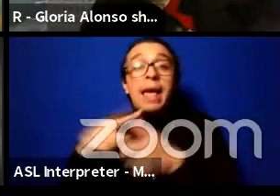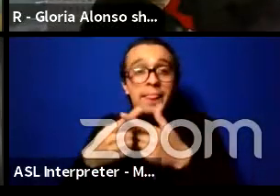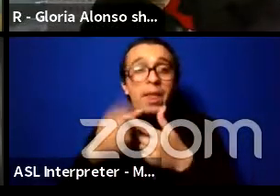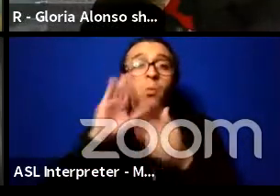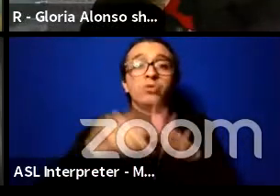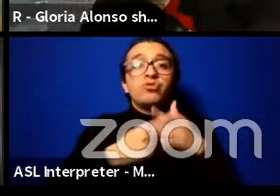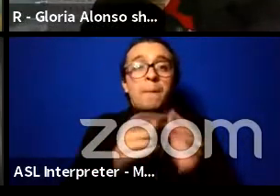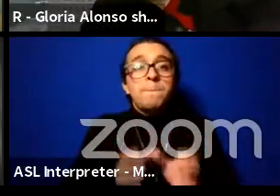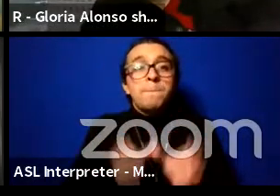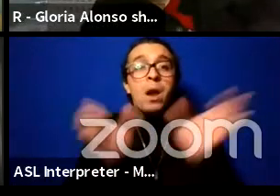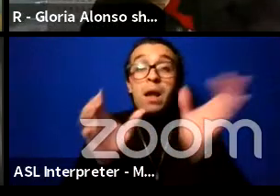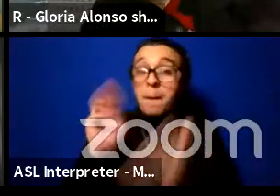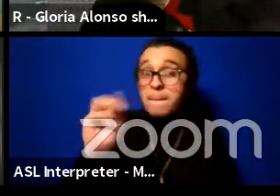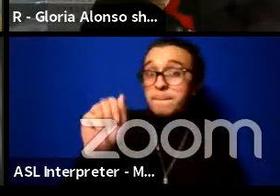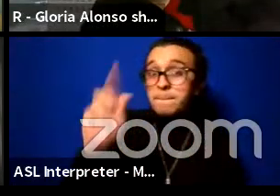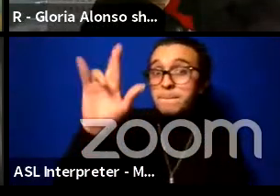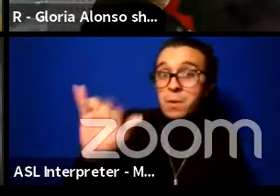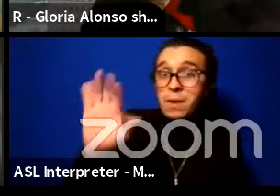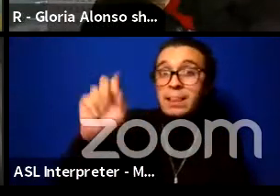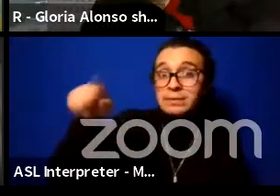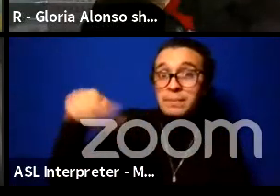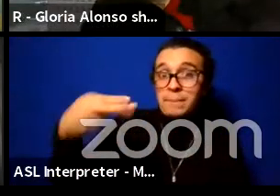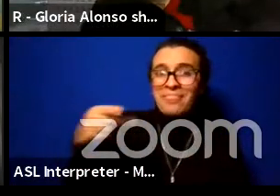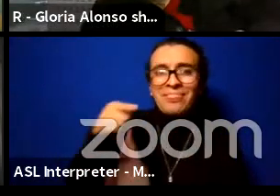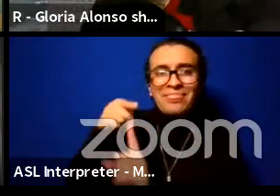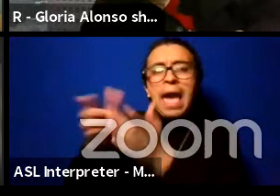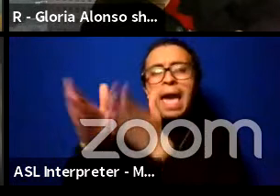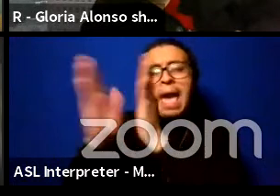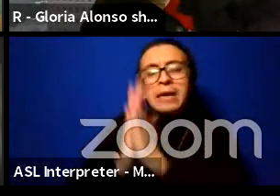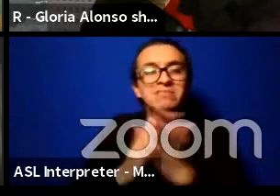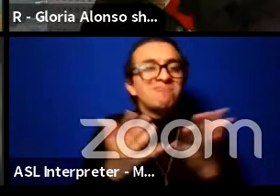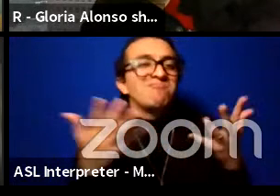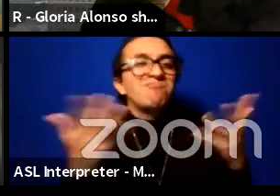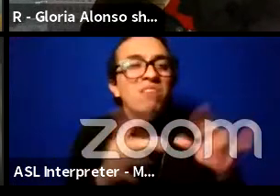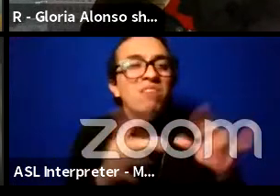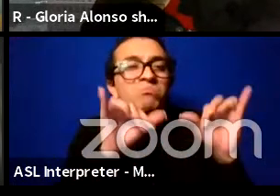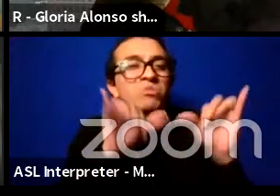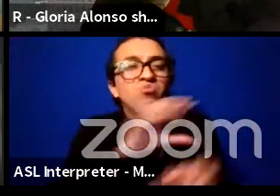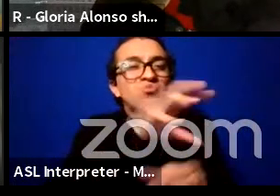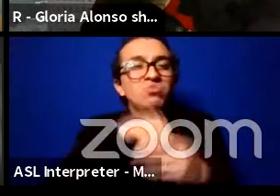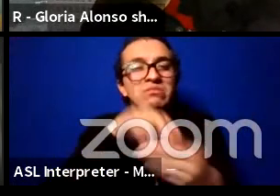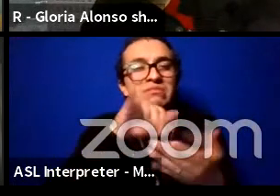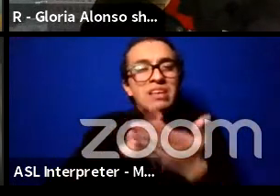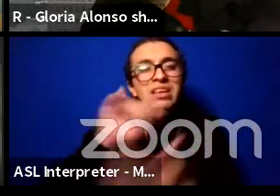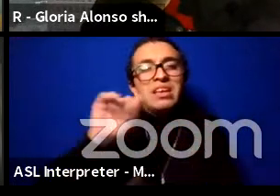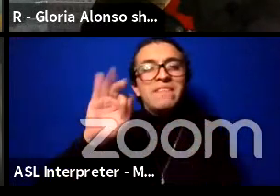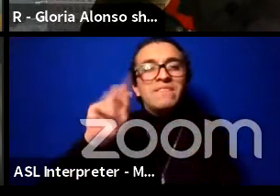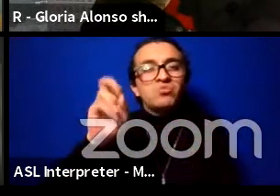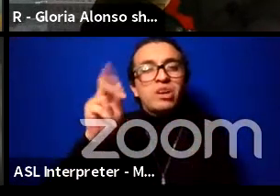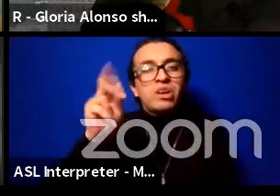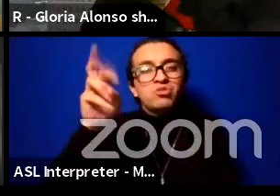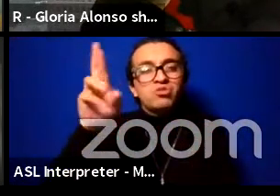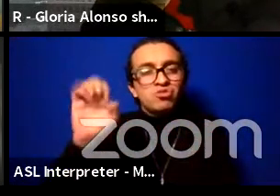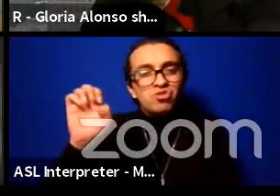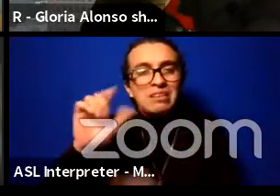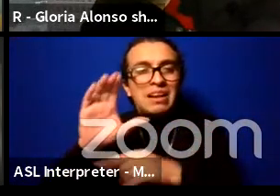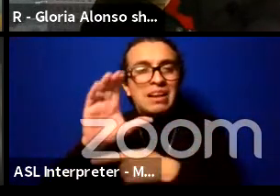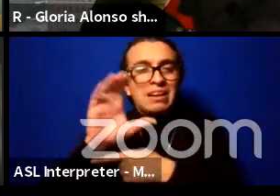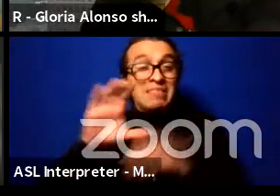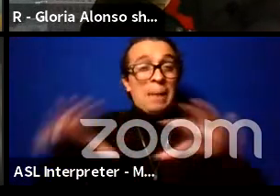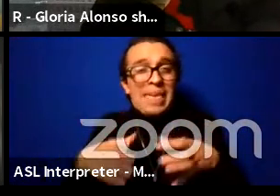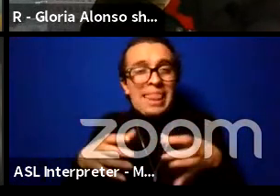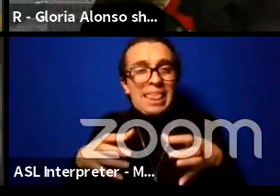So Mary Elizabeth's question is about what measures are included in the infrastructure subcommittee, apologies. And